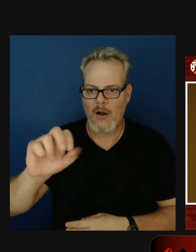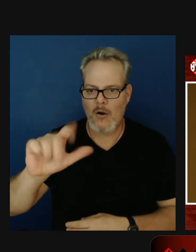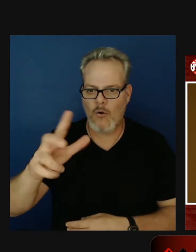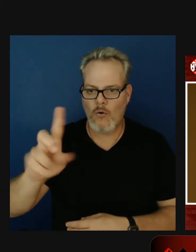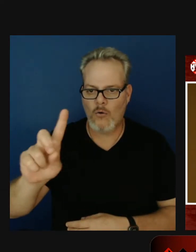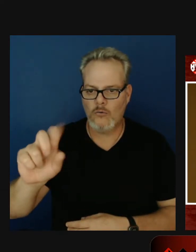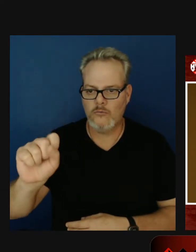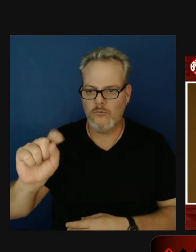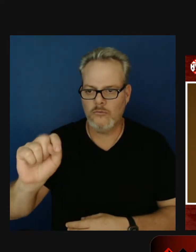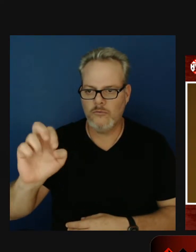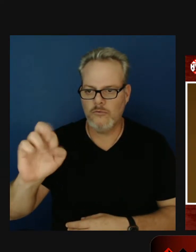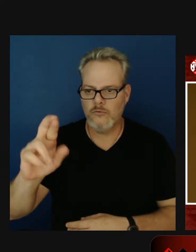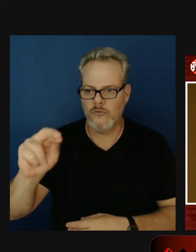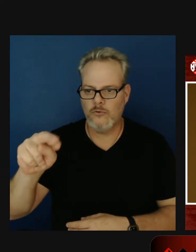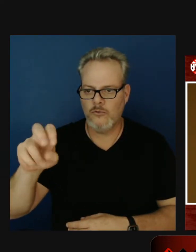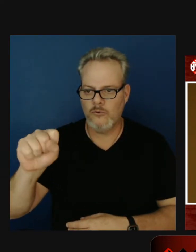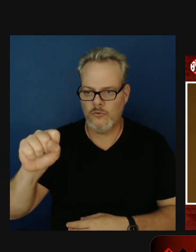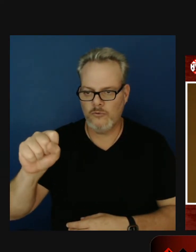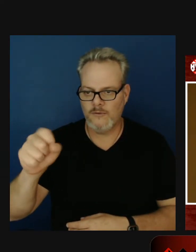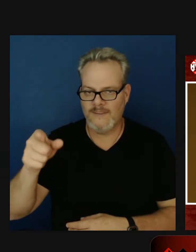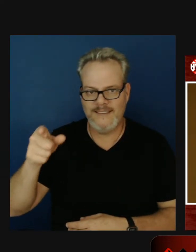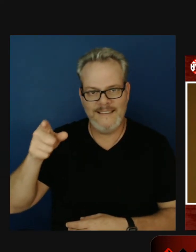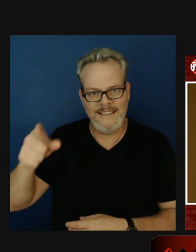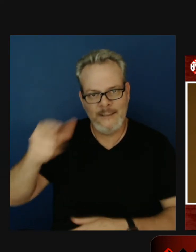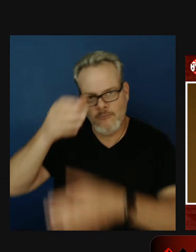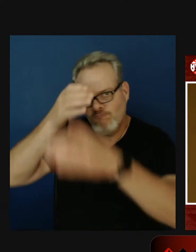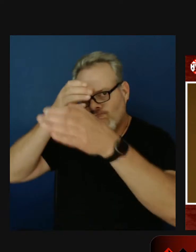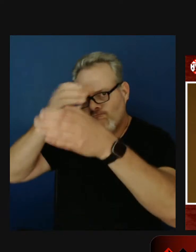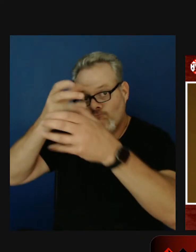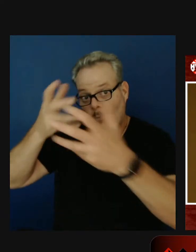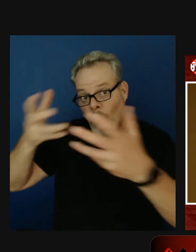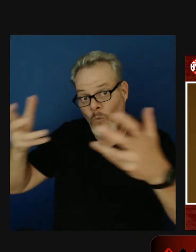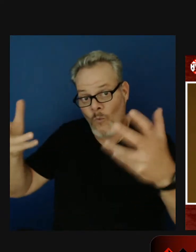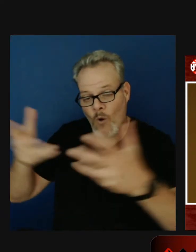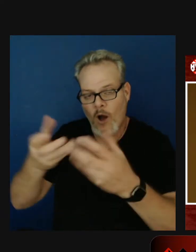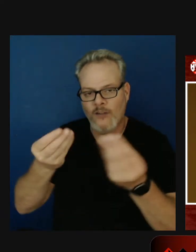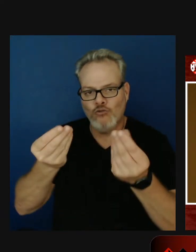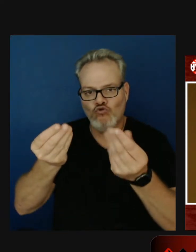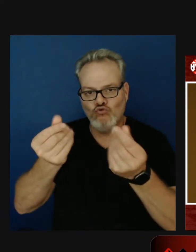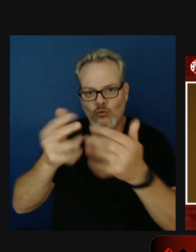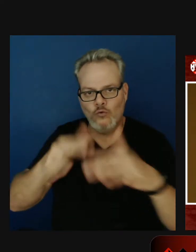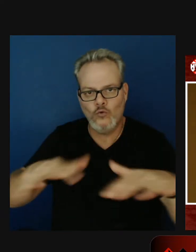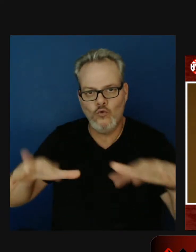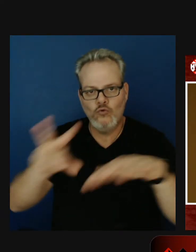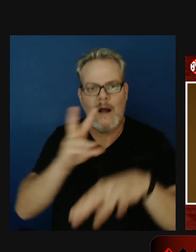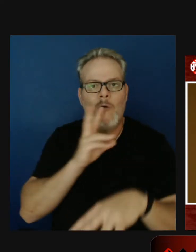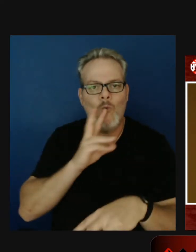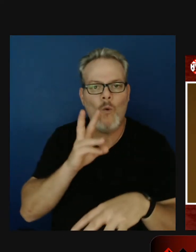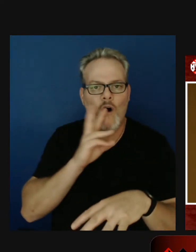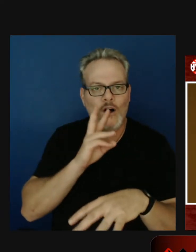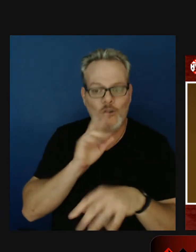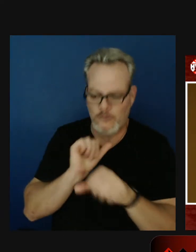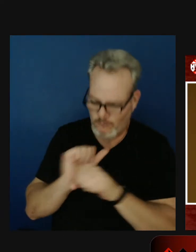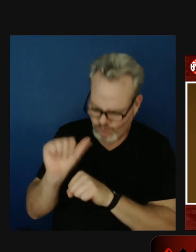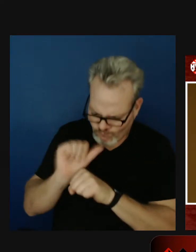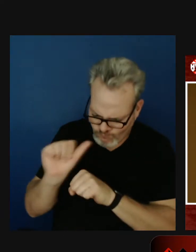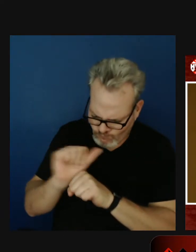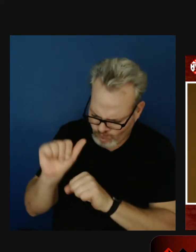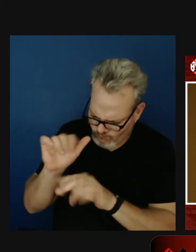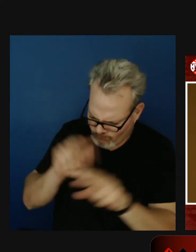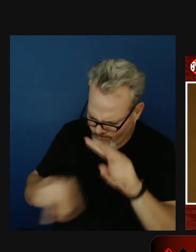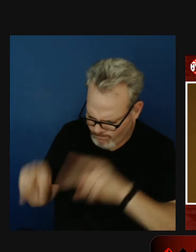well known for is groundwater. So he spent a lot of time in Hawaii, not only doing groundwater studies